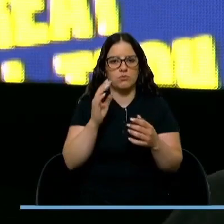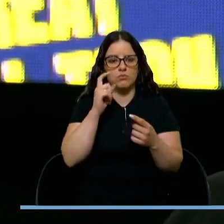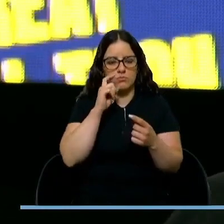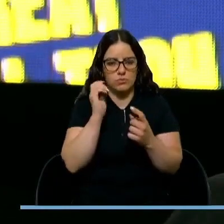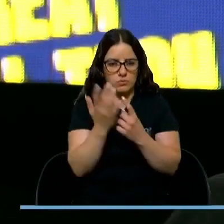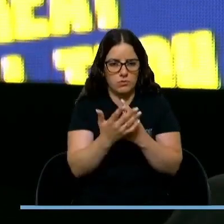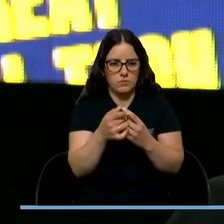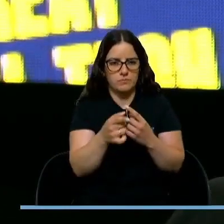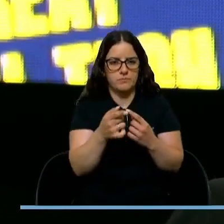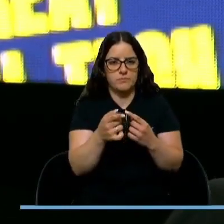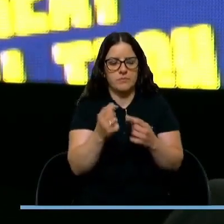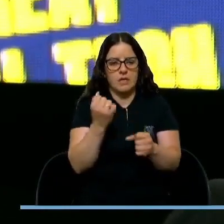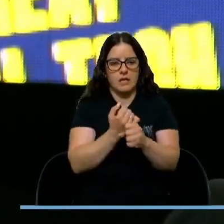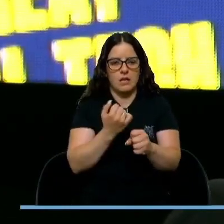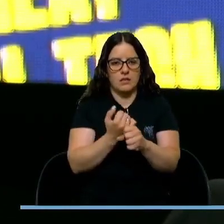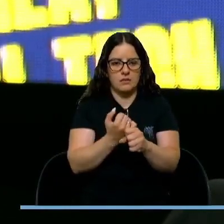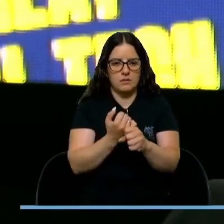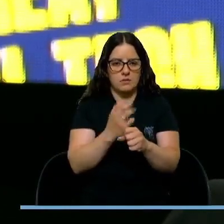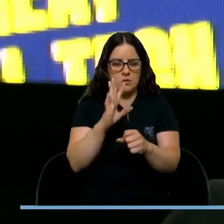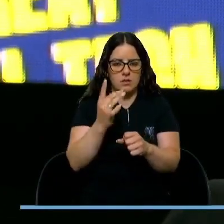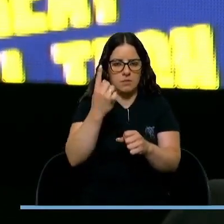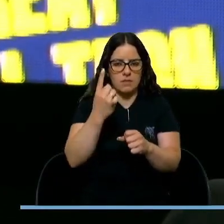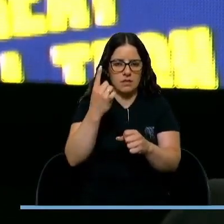action, that also in 2015